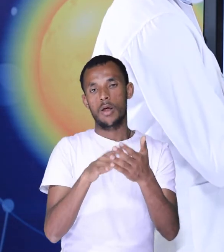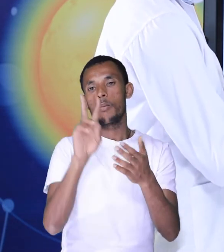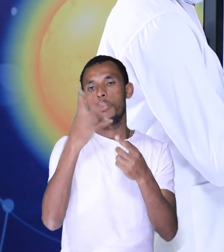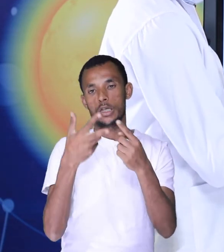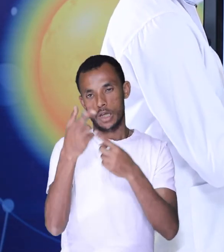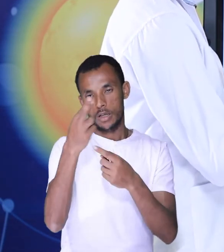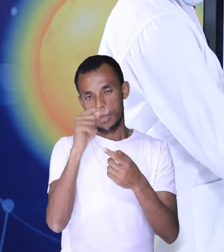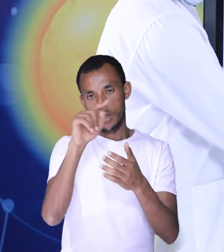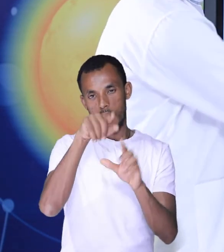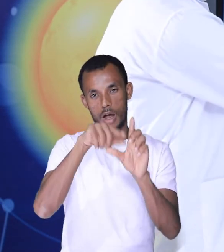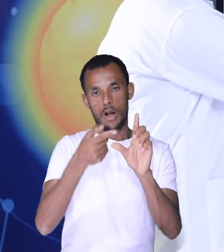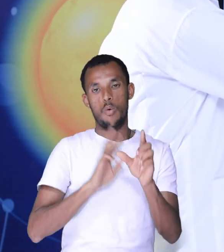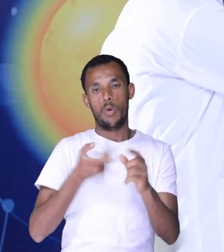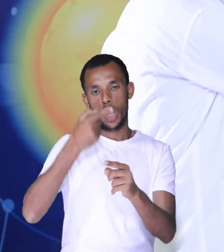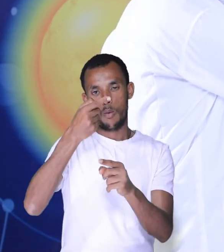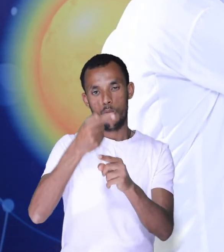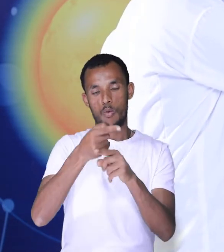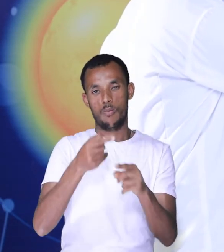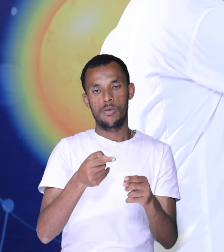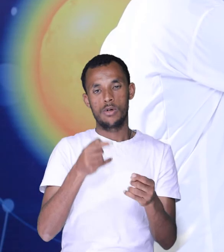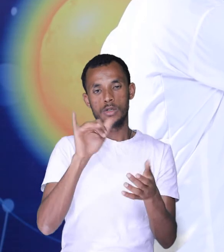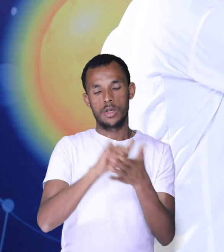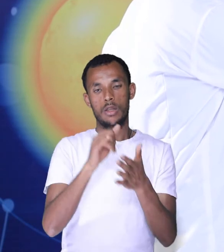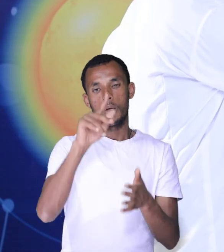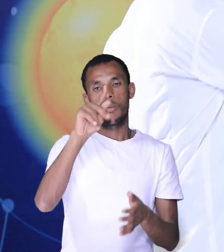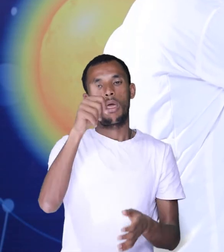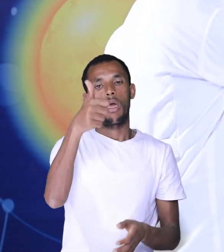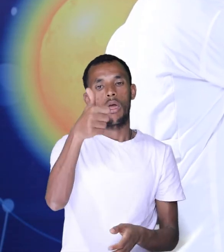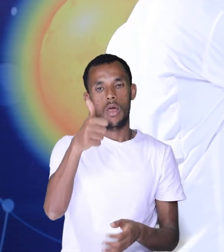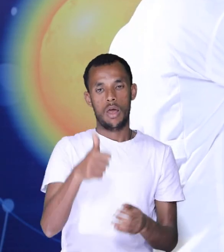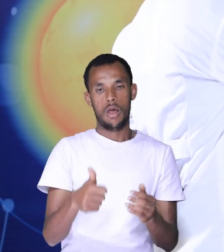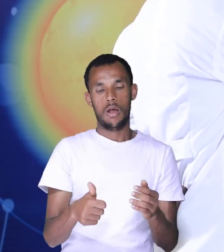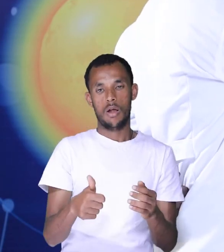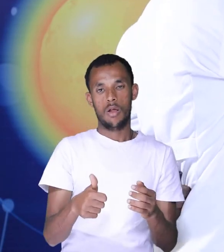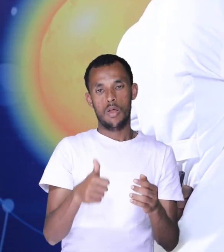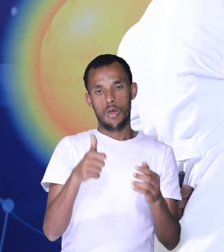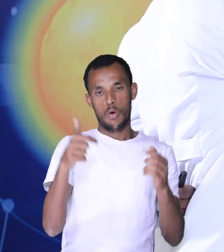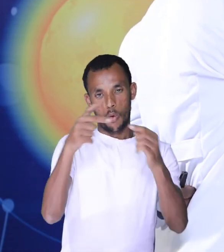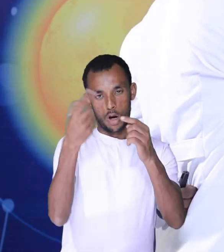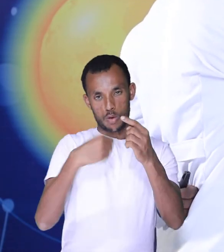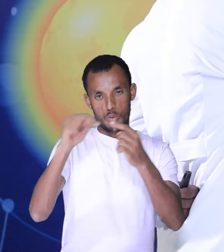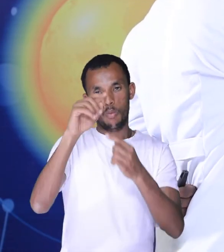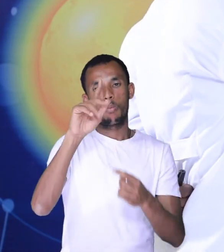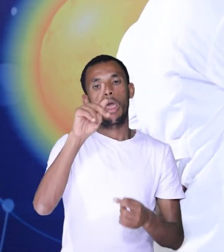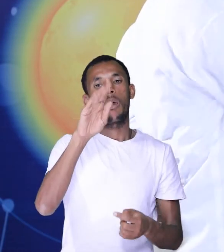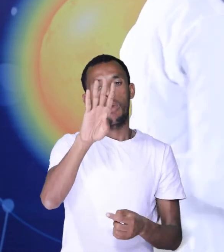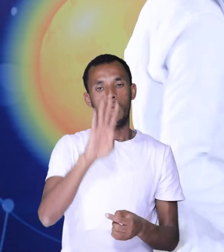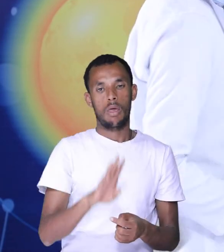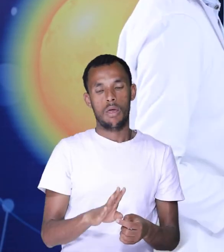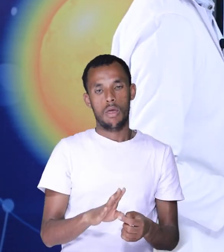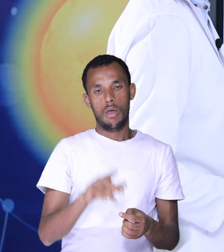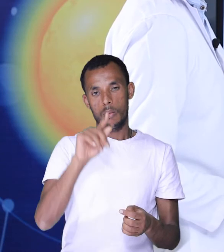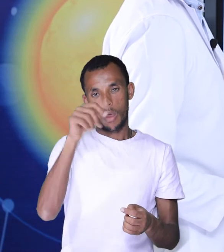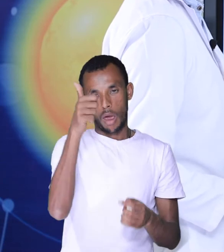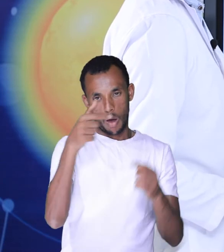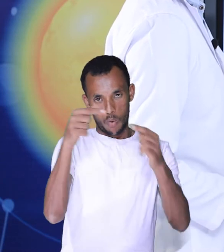Here even we can prove that PA is congruent to PB. PA is